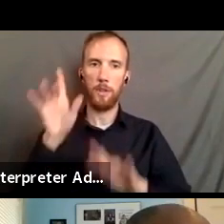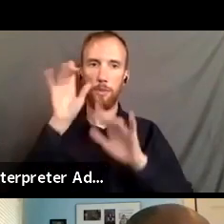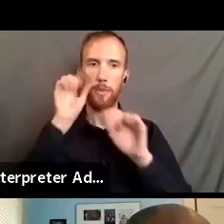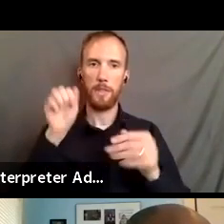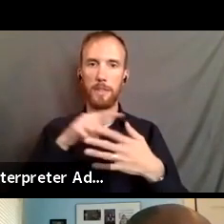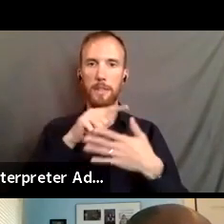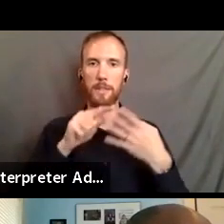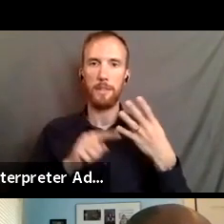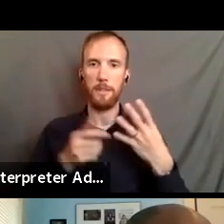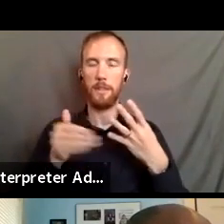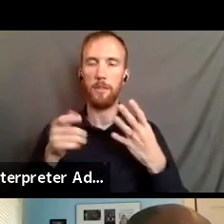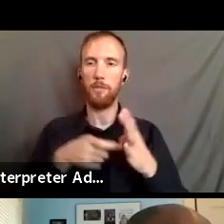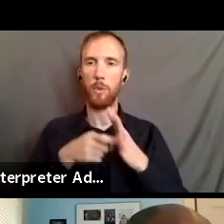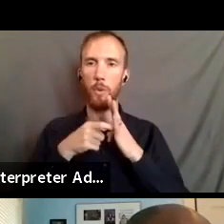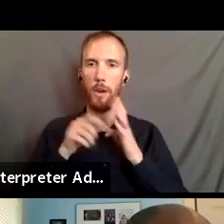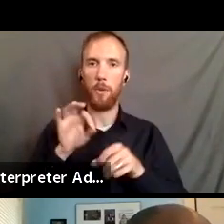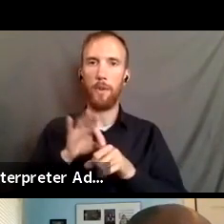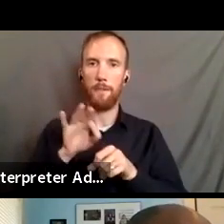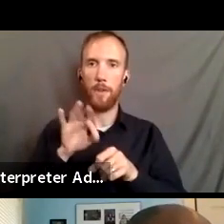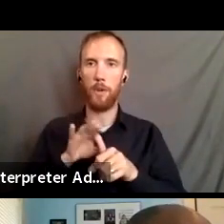require a vote